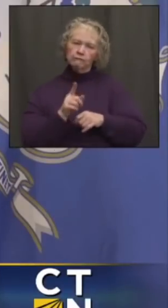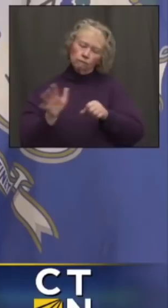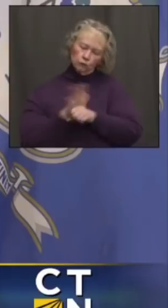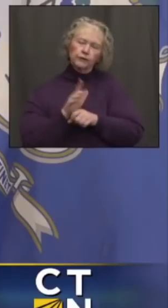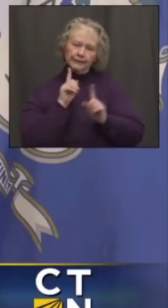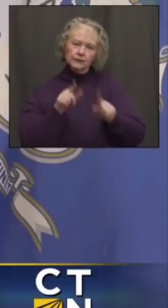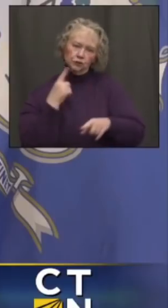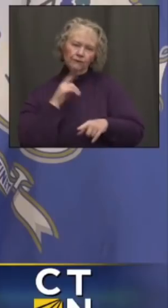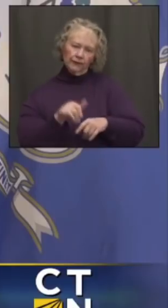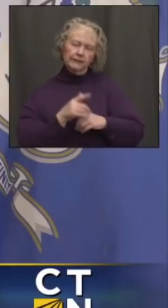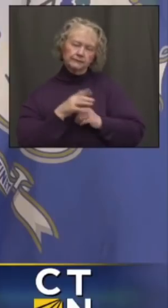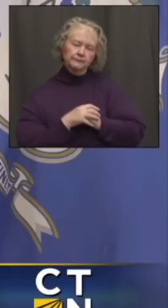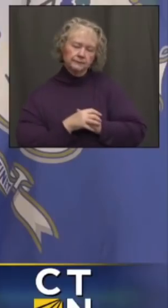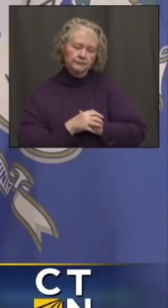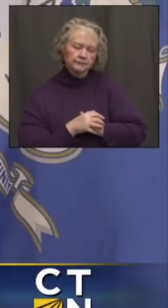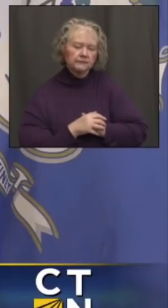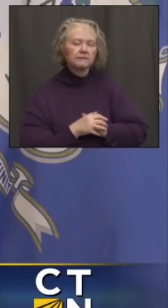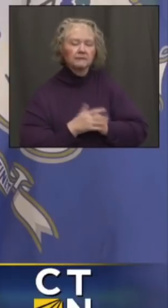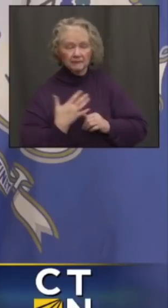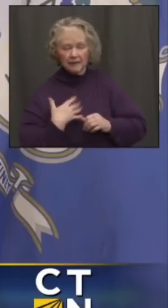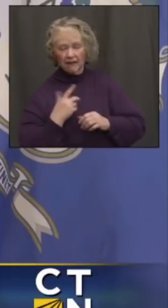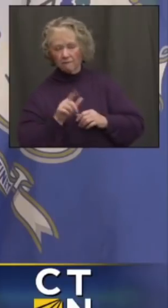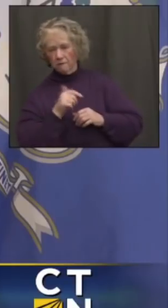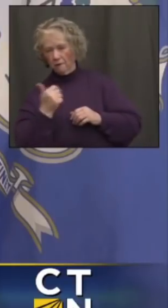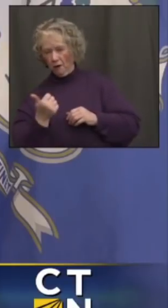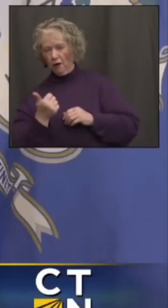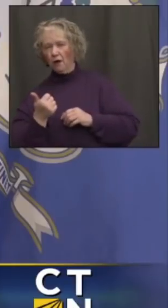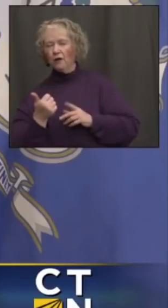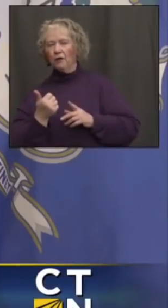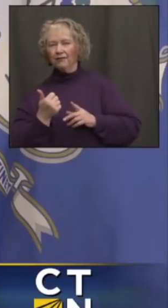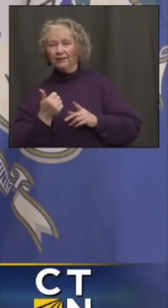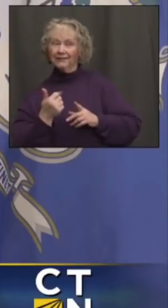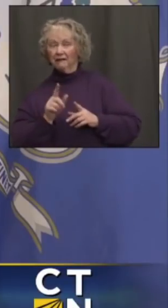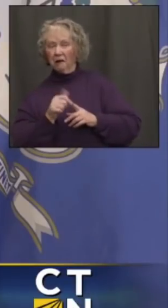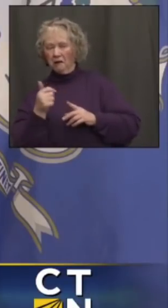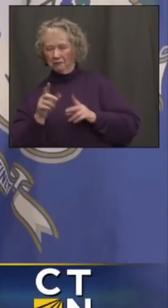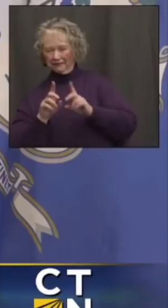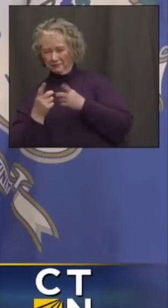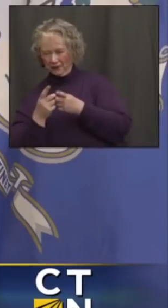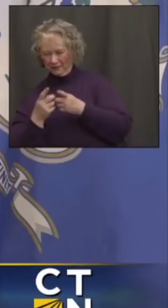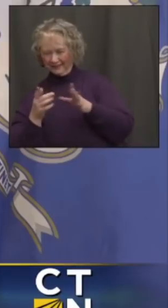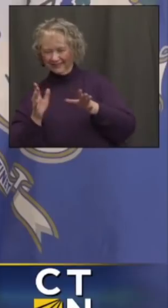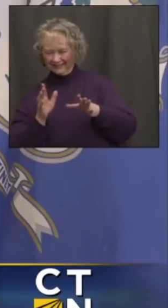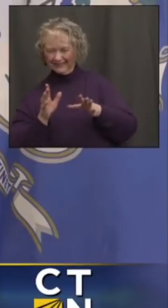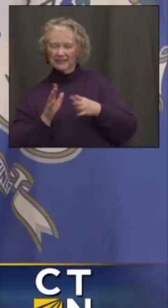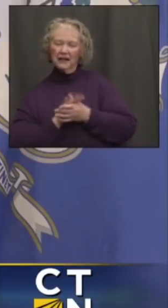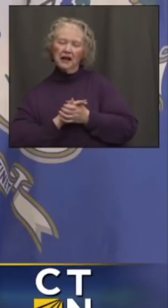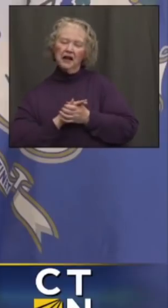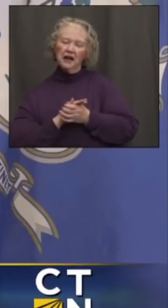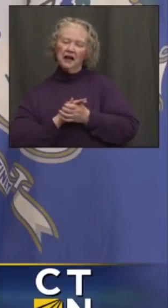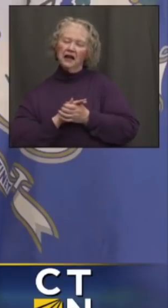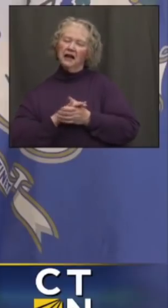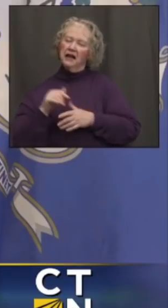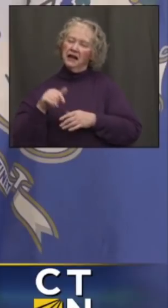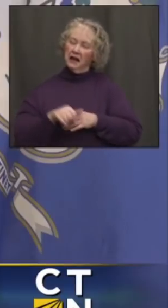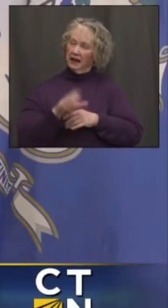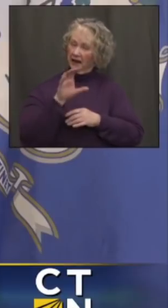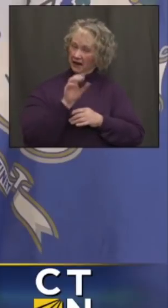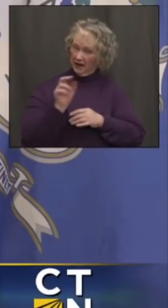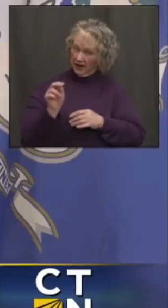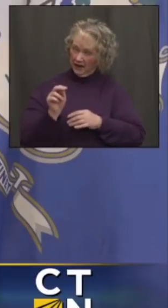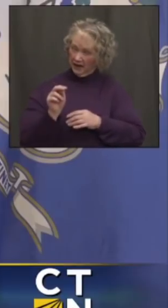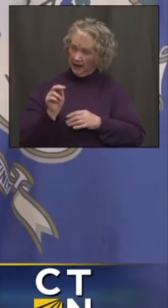Hugh, maybe let me get David Lamont here next week and give you a complete breakdown of all the grants, how they've been awarded, who they were, and I think